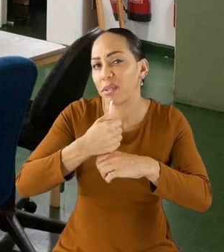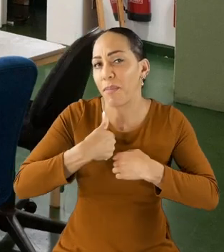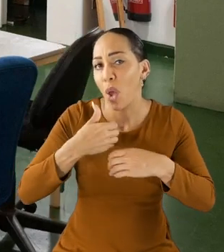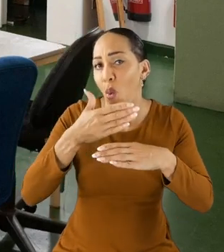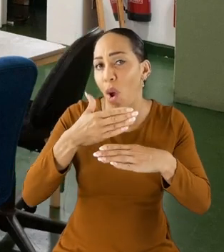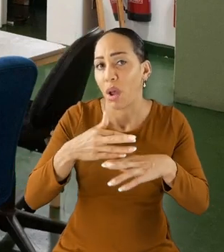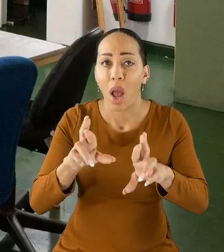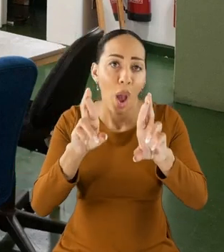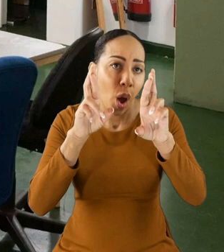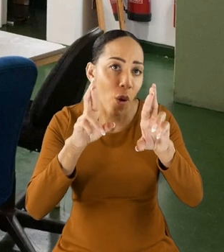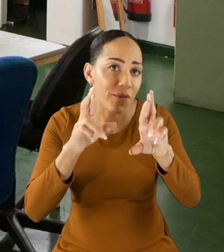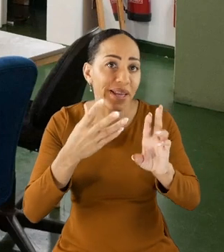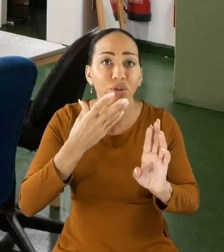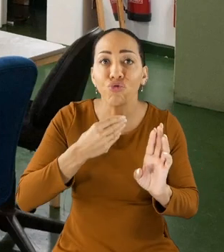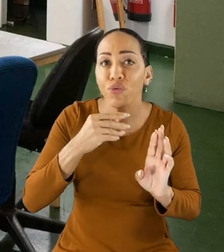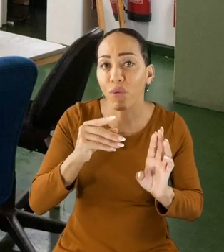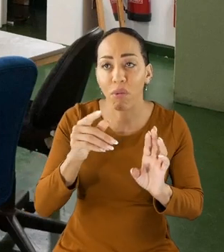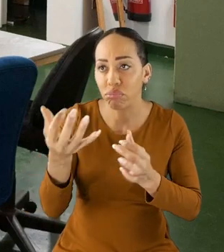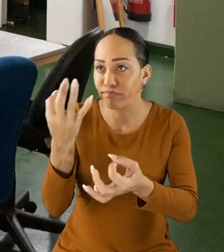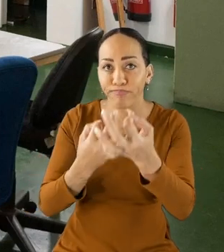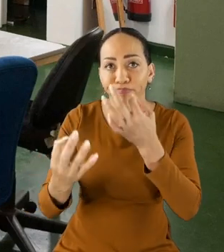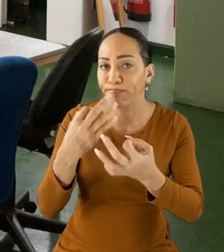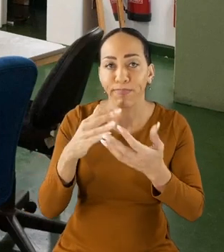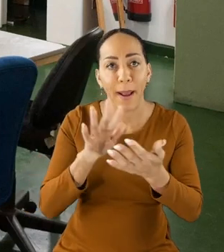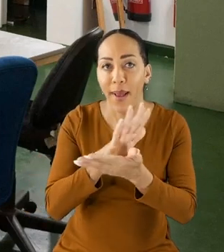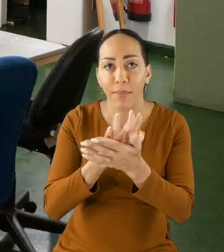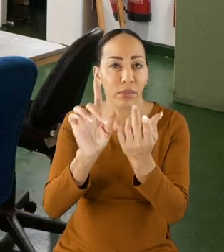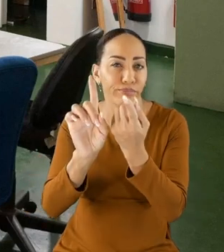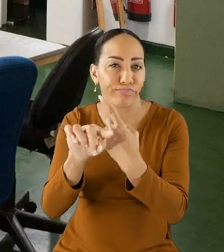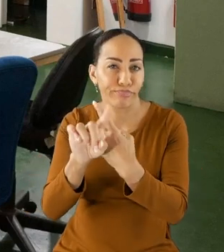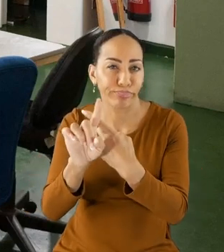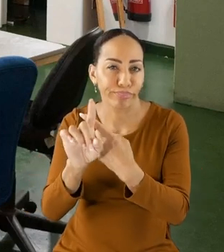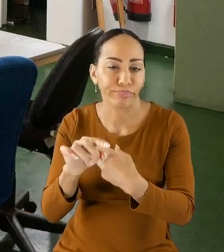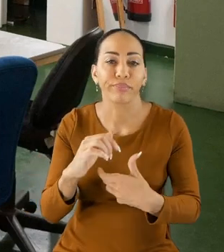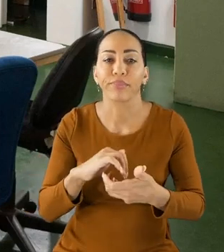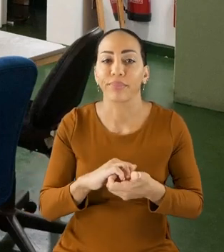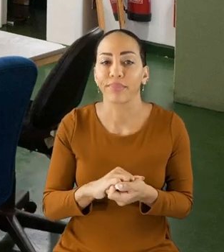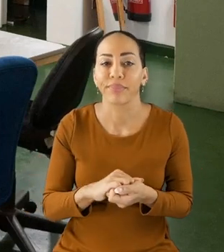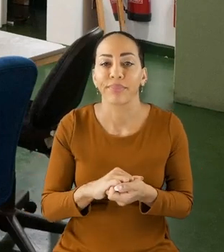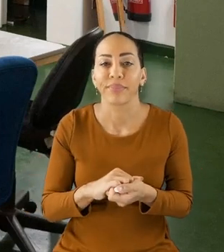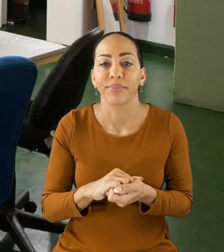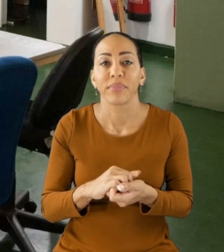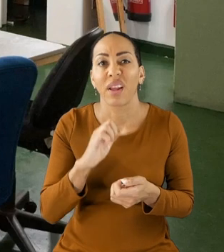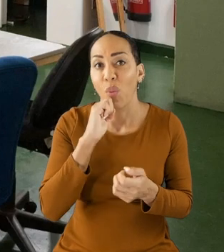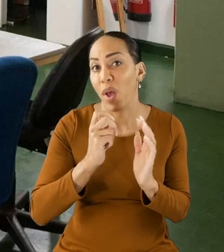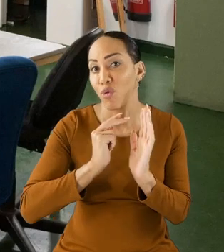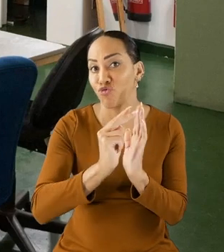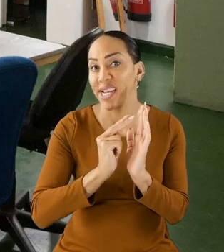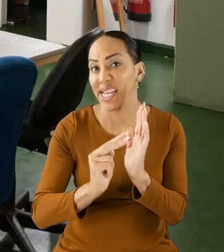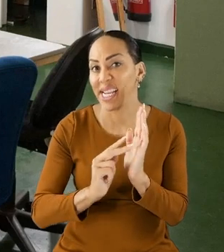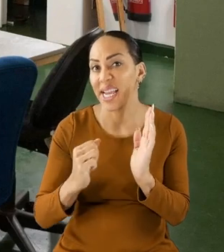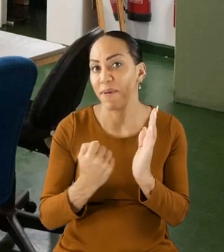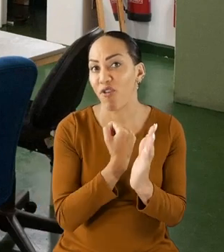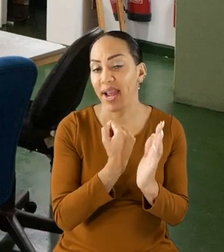I hope that is useful, and I'm happy to answer more questions on that at the end as well. So let me give this paper. I'm going to read